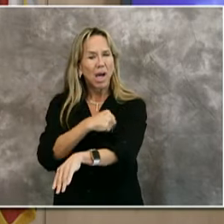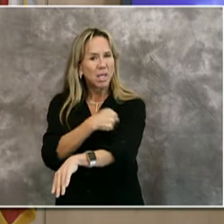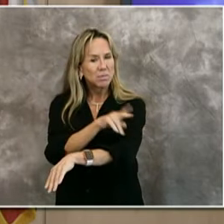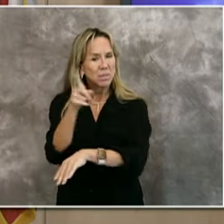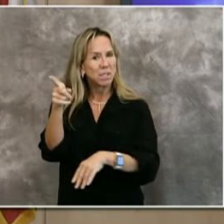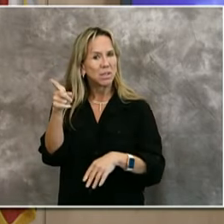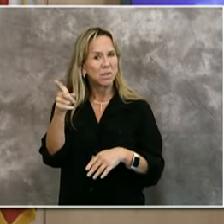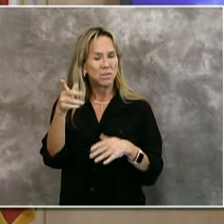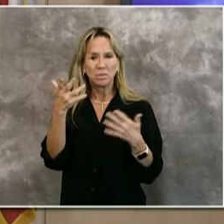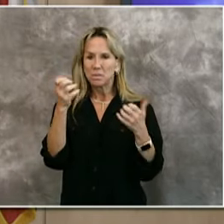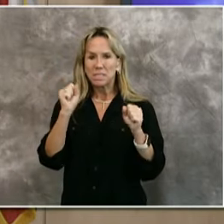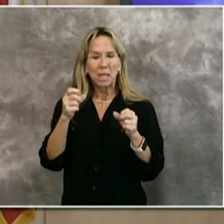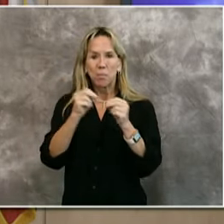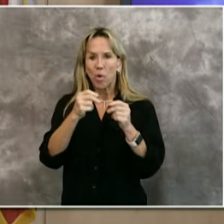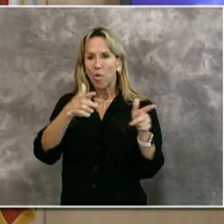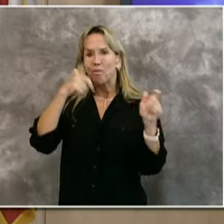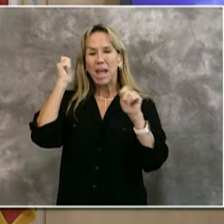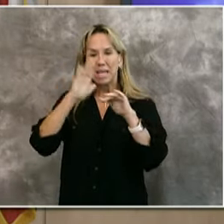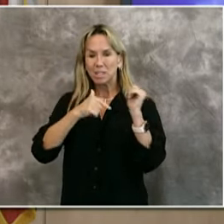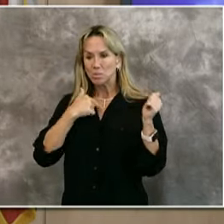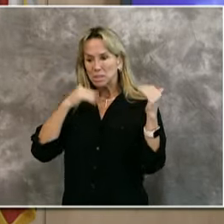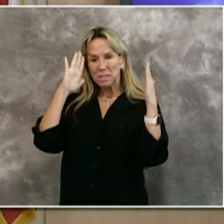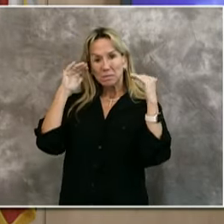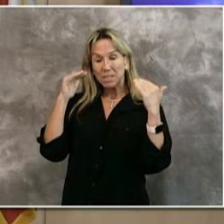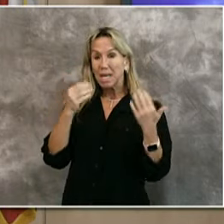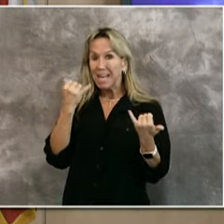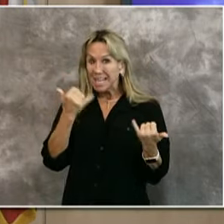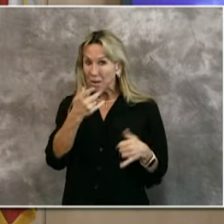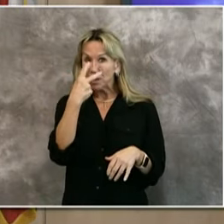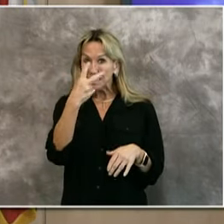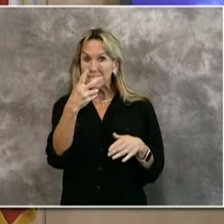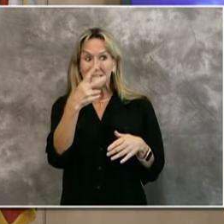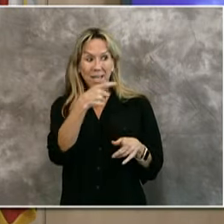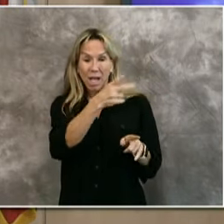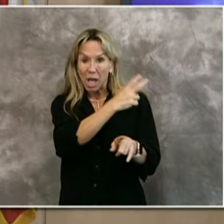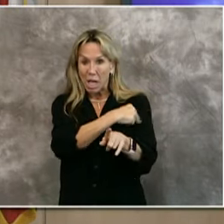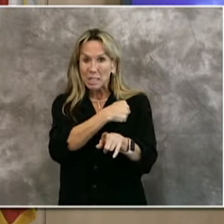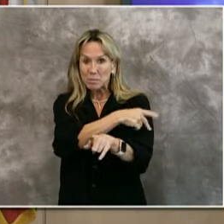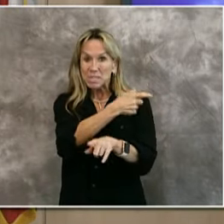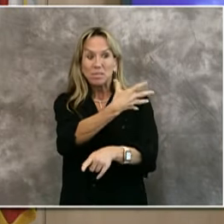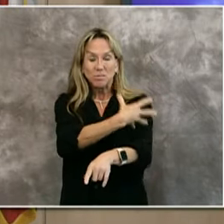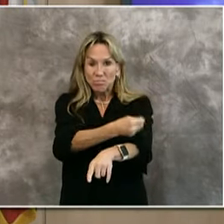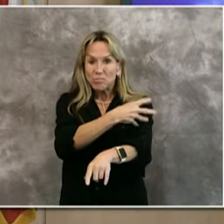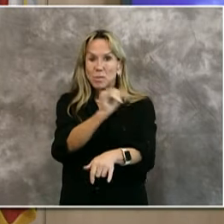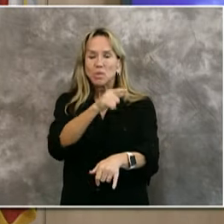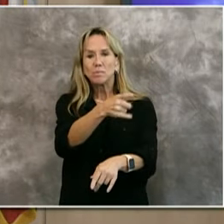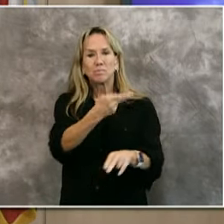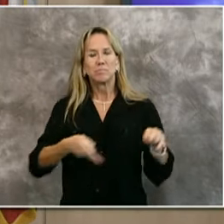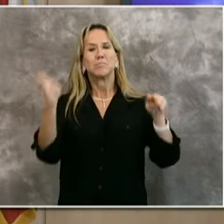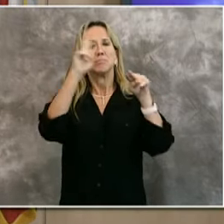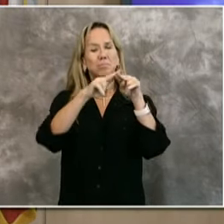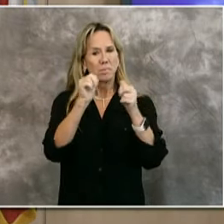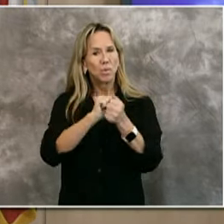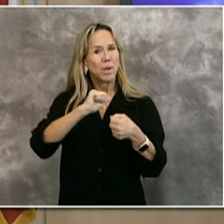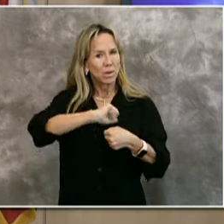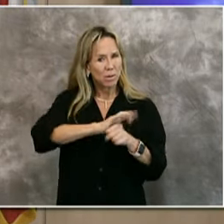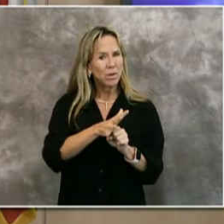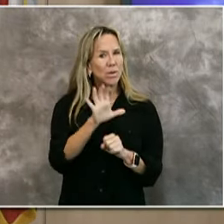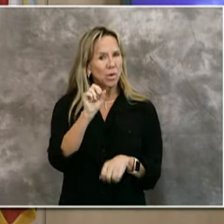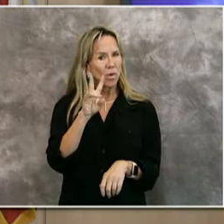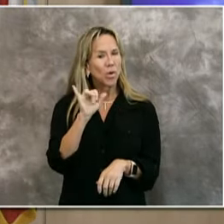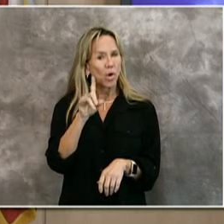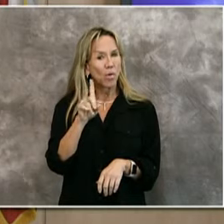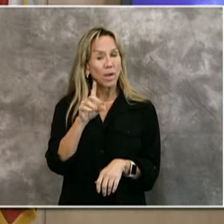we've also seen is higher positive test rates even through our hospital labs, and increases in terms